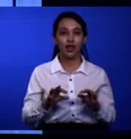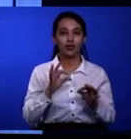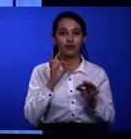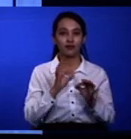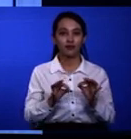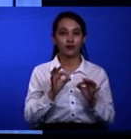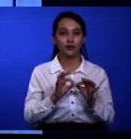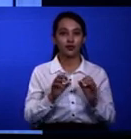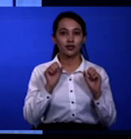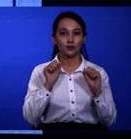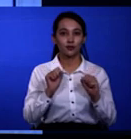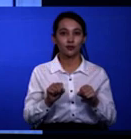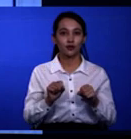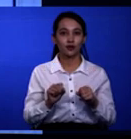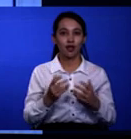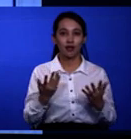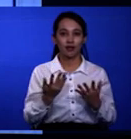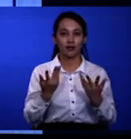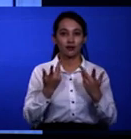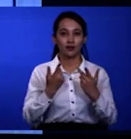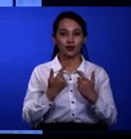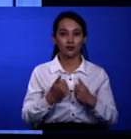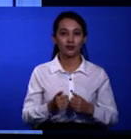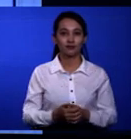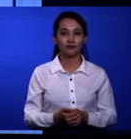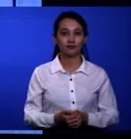Tekshirib ko'ramiz yechgan misollaringizni.